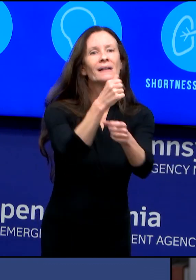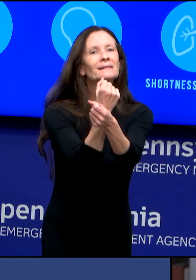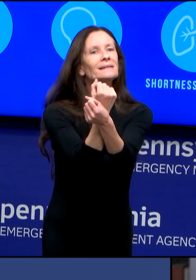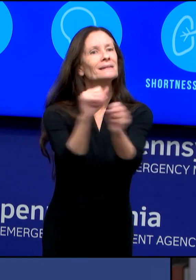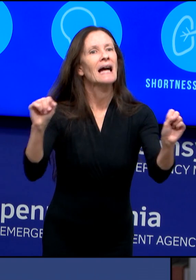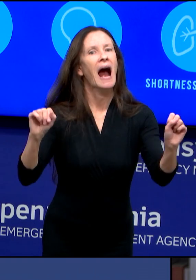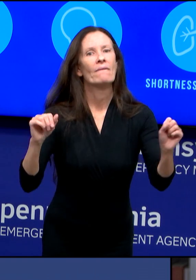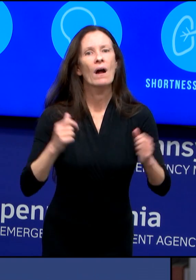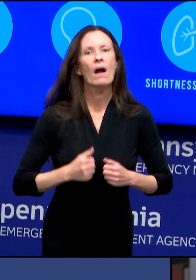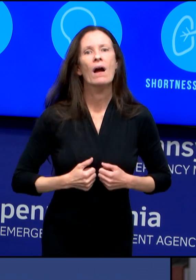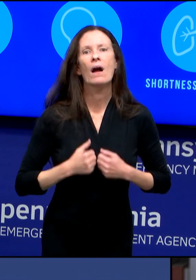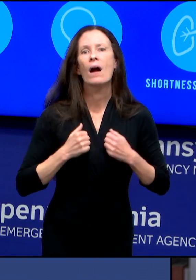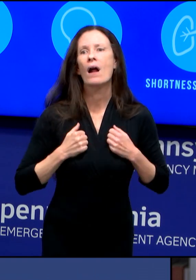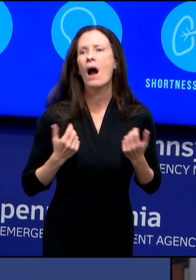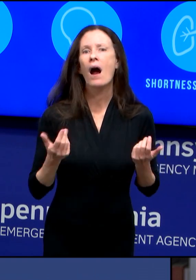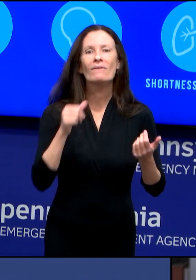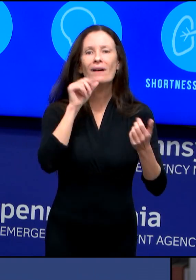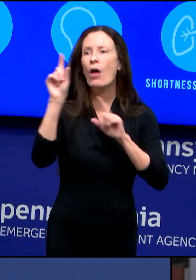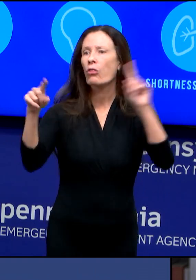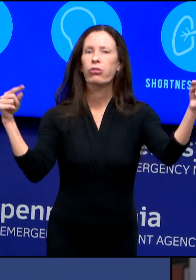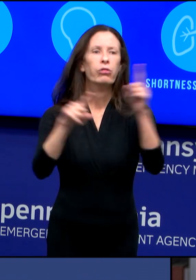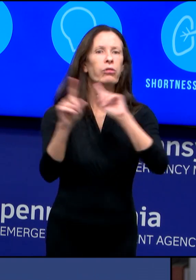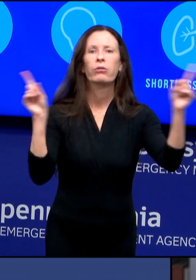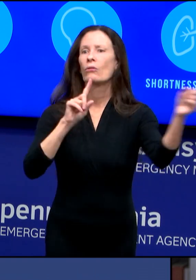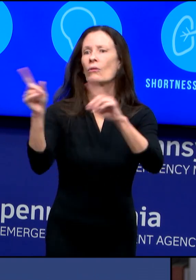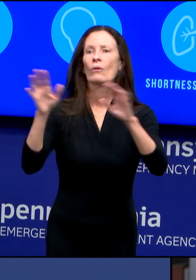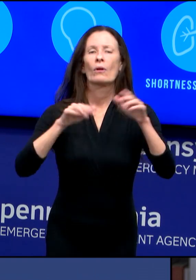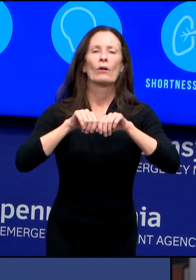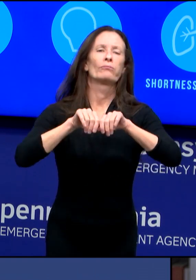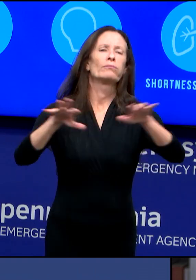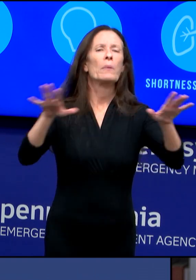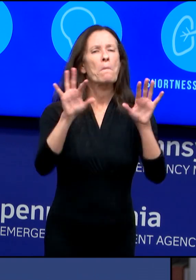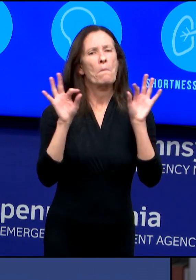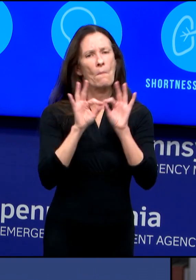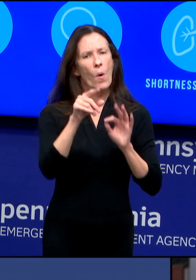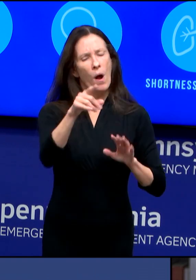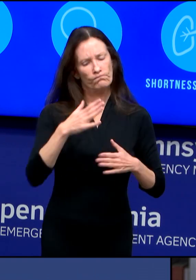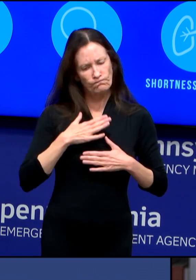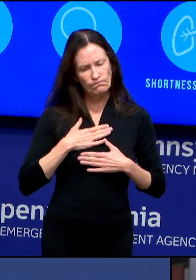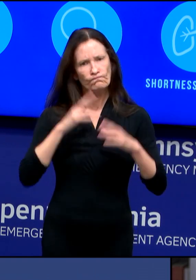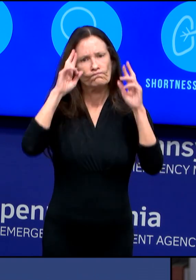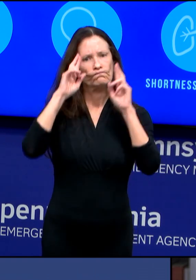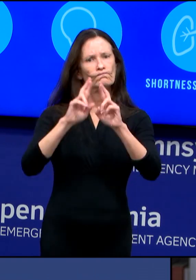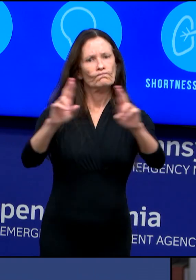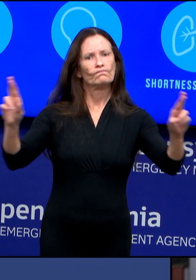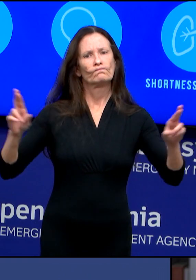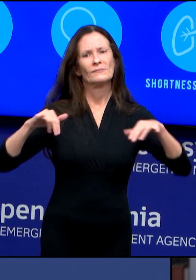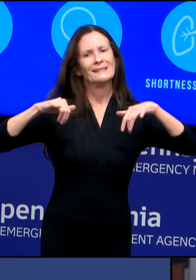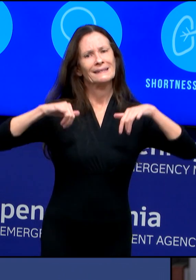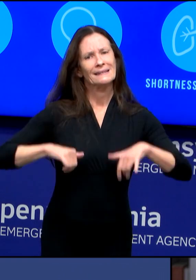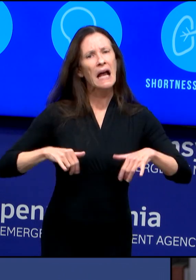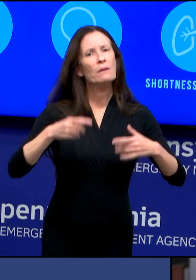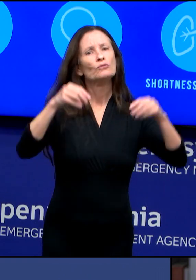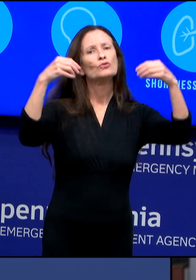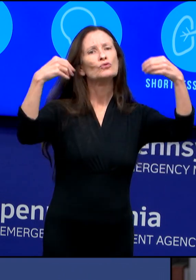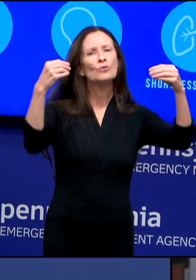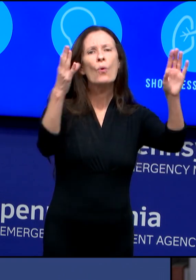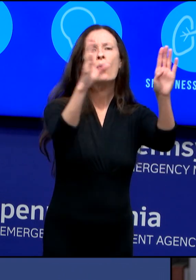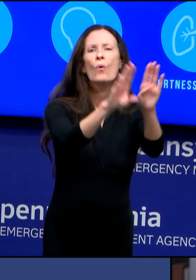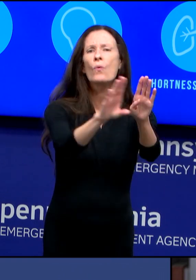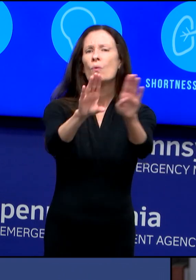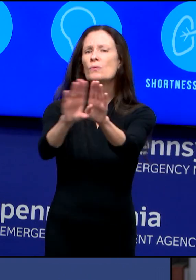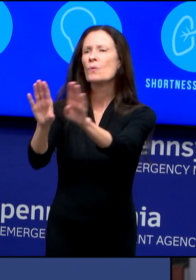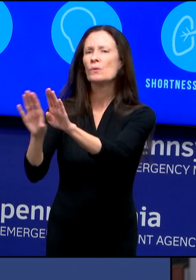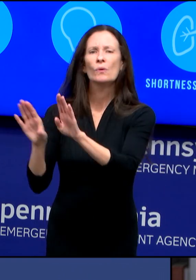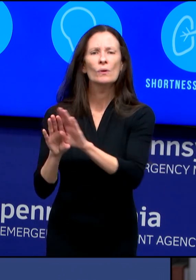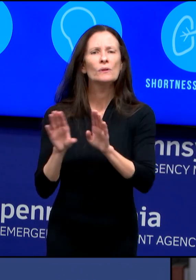I think if what we've seen in the business case is any indication, for the most part, we're going to get the people of Pennsylvania and people in these counties